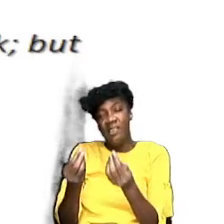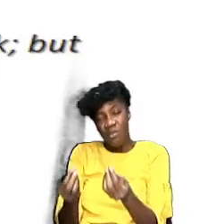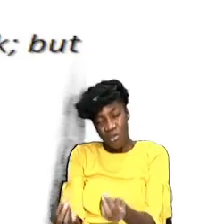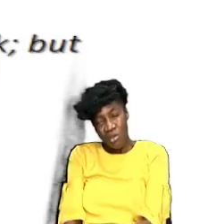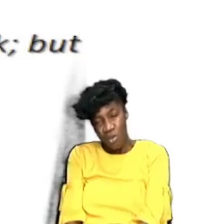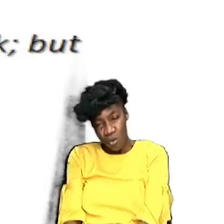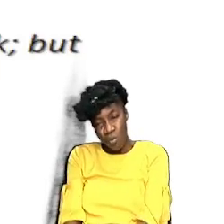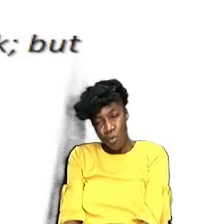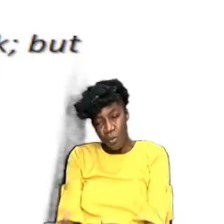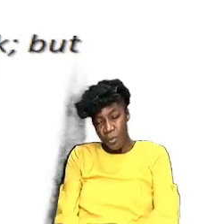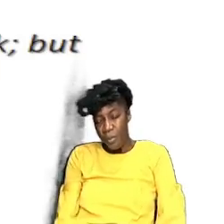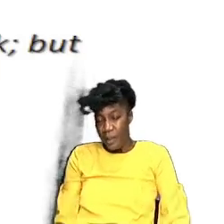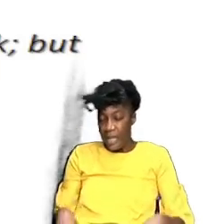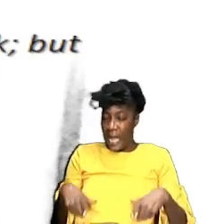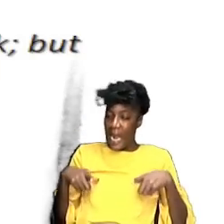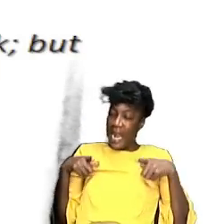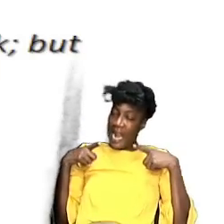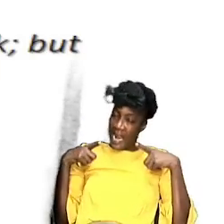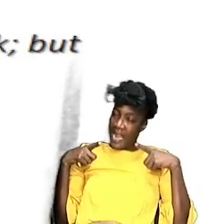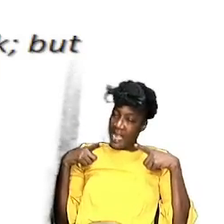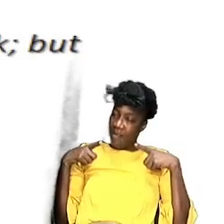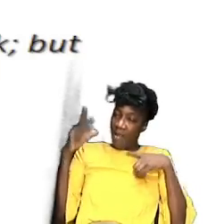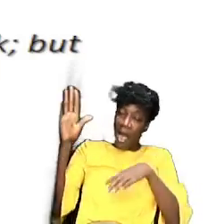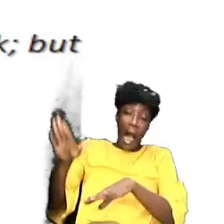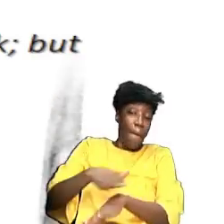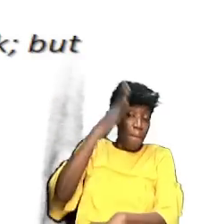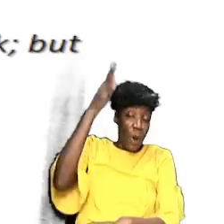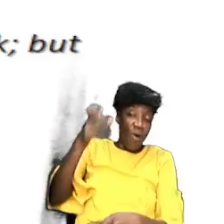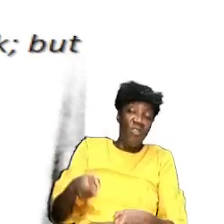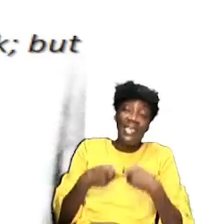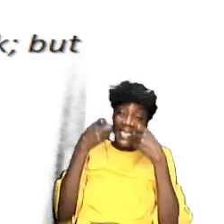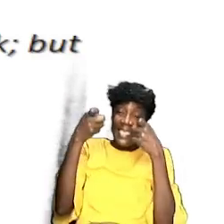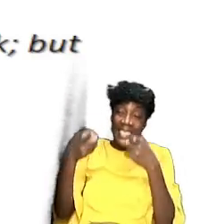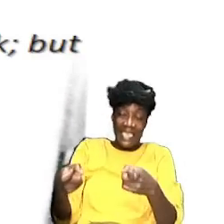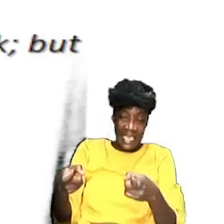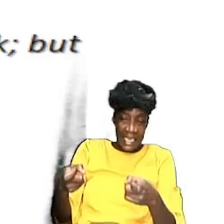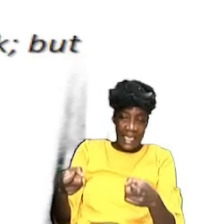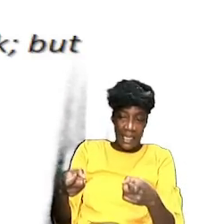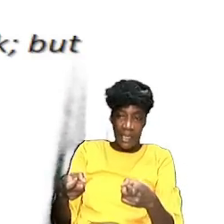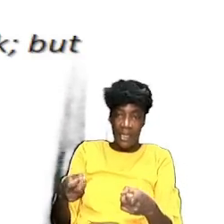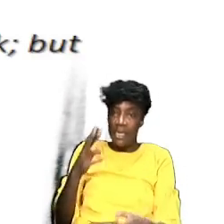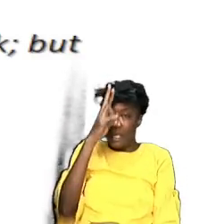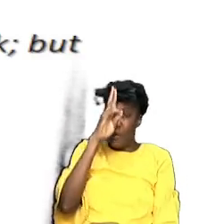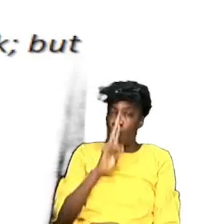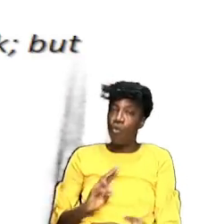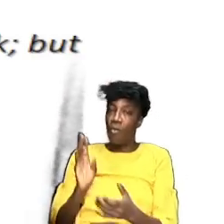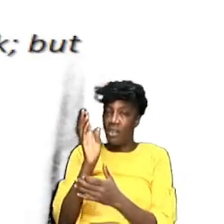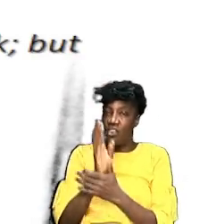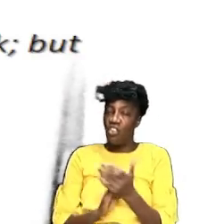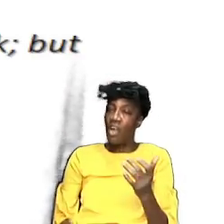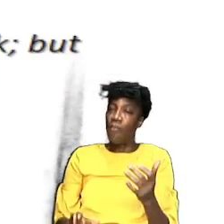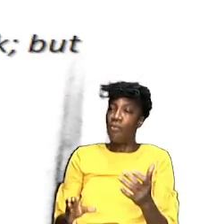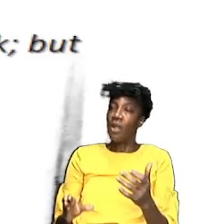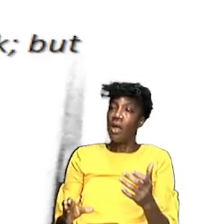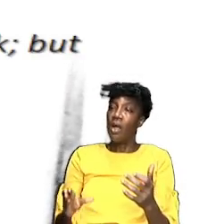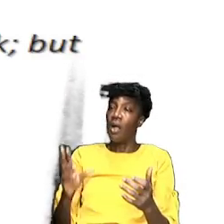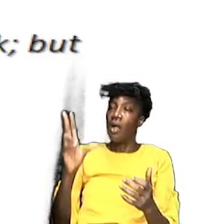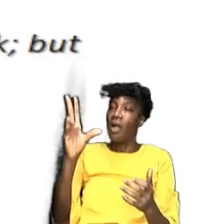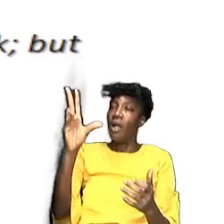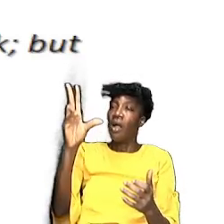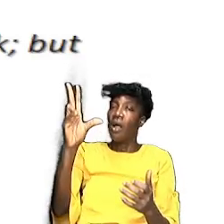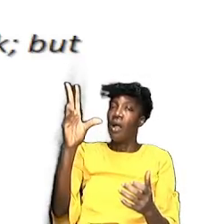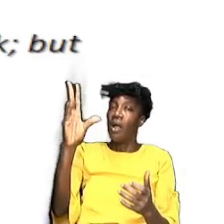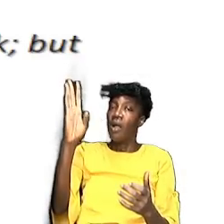it allows you to live a life above sin. So the Bible says in Romans chapter 14 and verse 17, or live a righteous